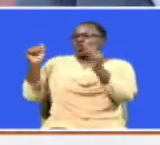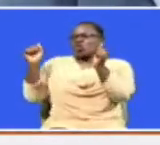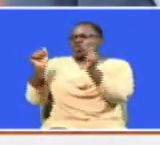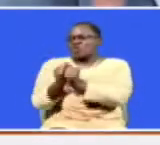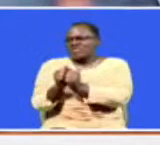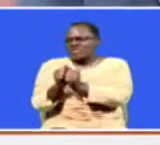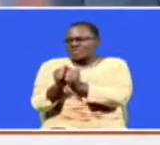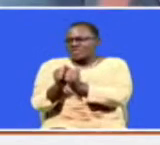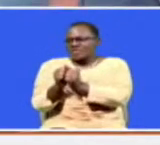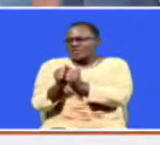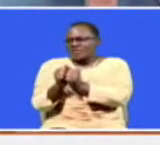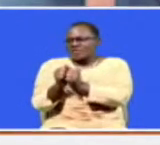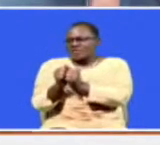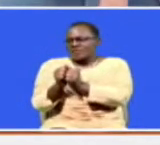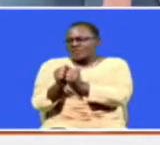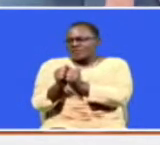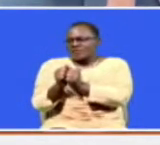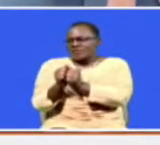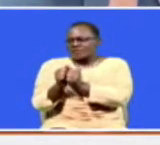human to human